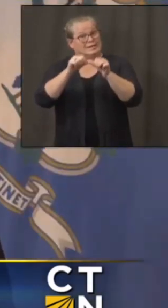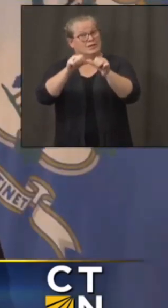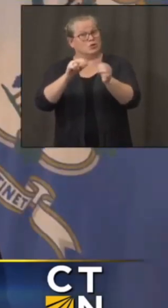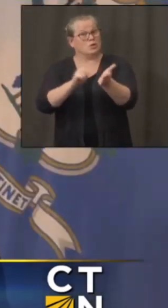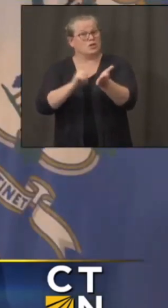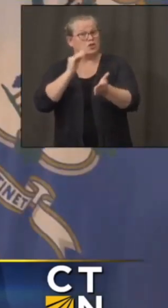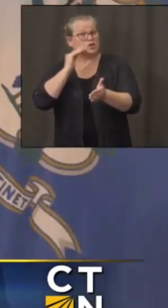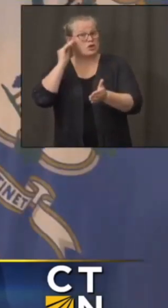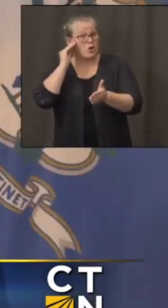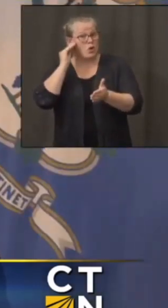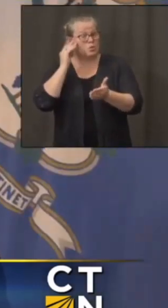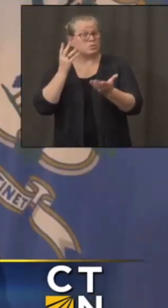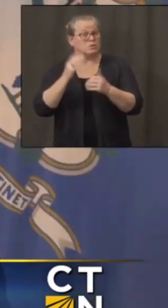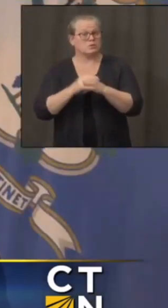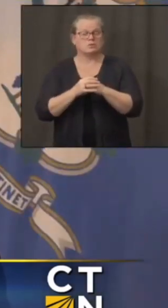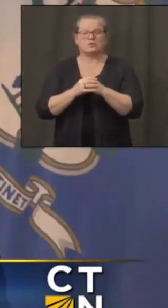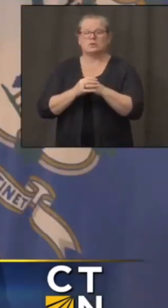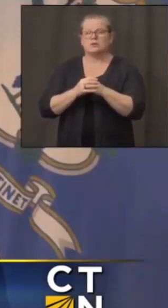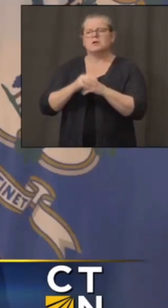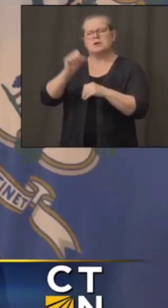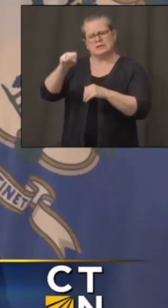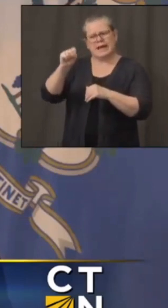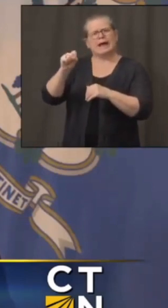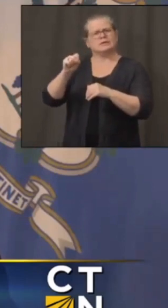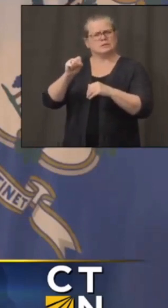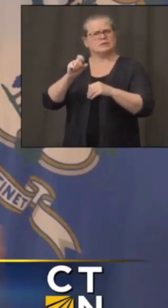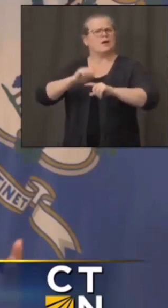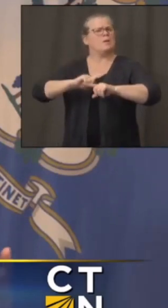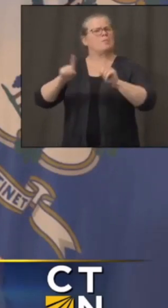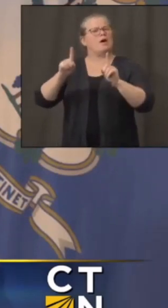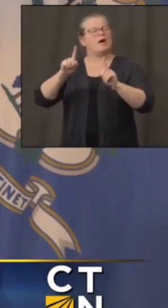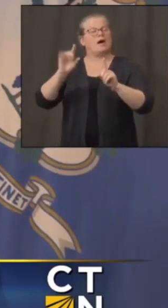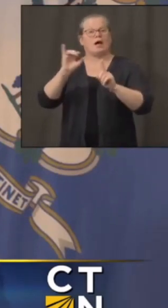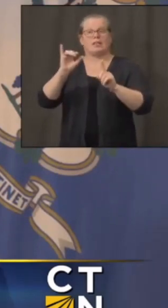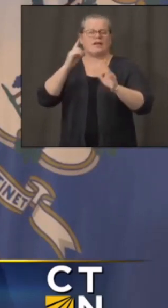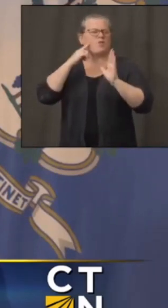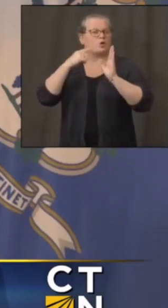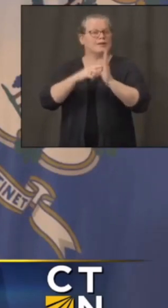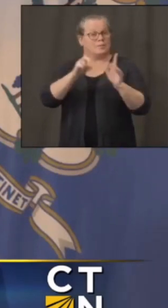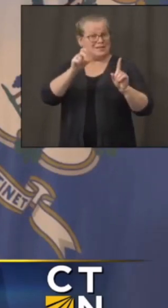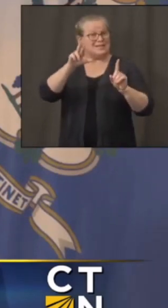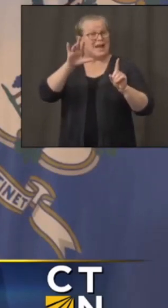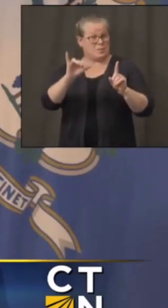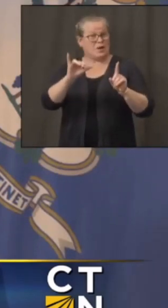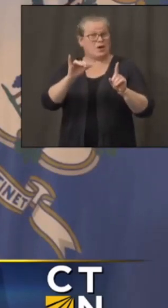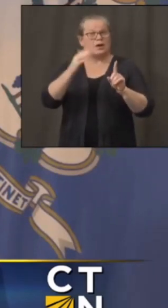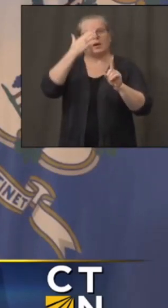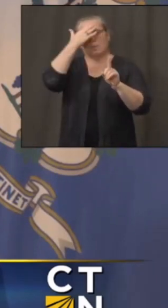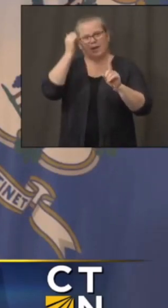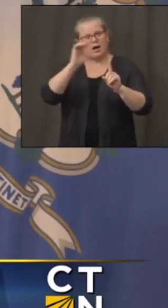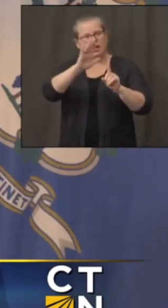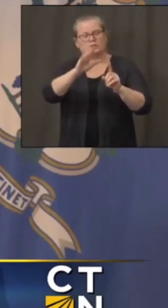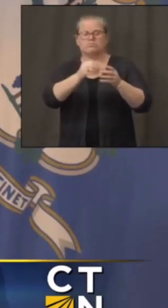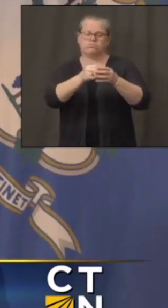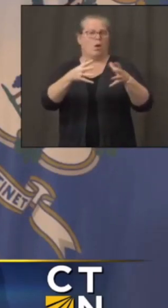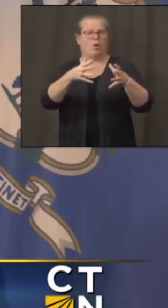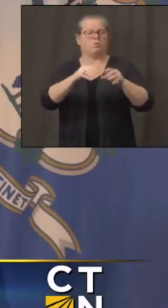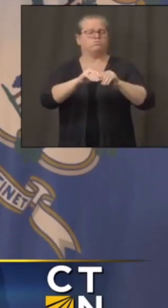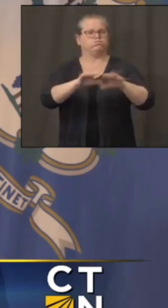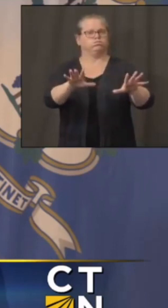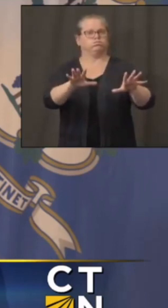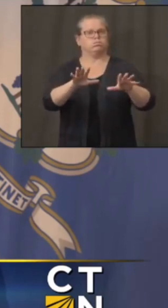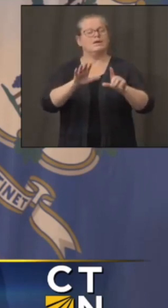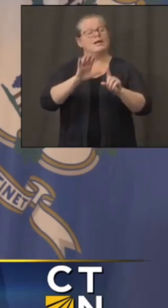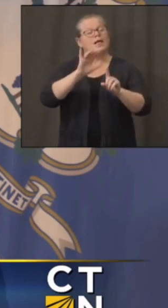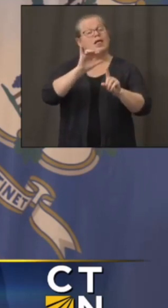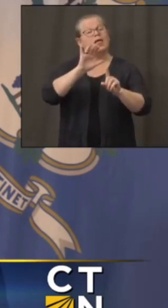extreme circumstances like the Danbury situation. Because of the flare-up there, we've accelerated the testing in that